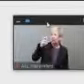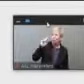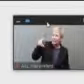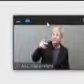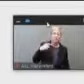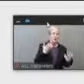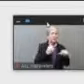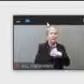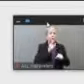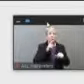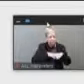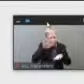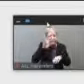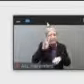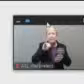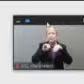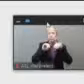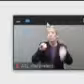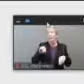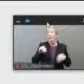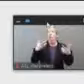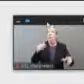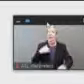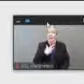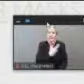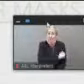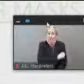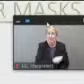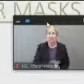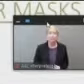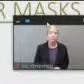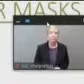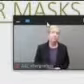vaccinated. Next slide, please.